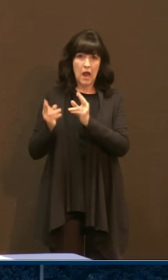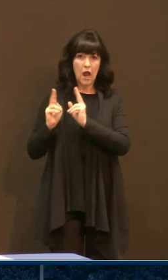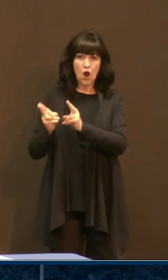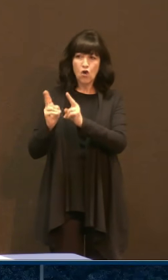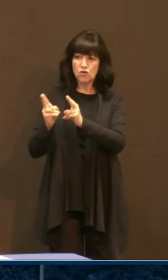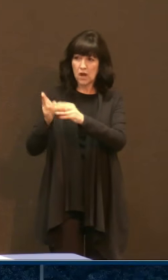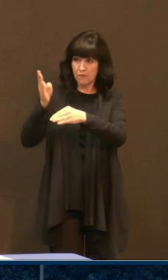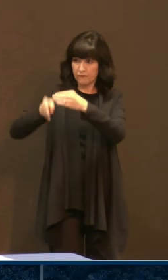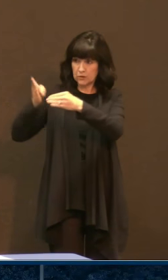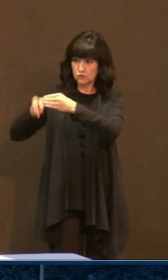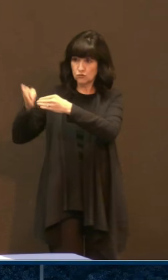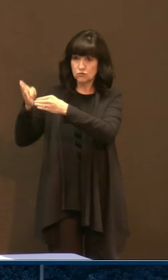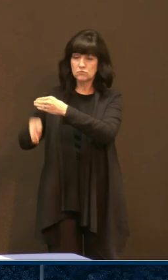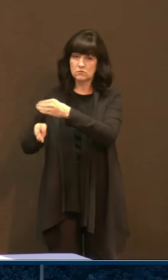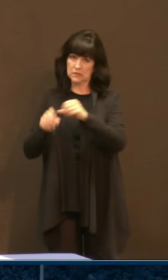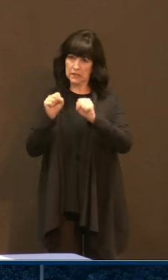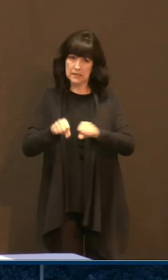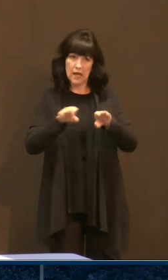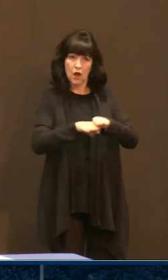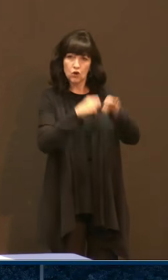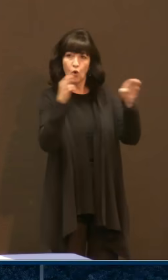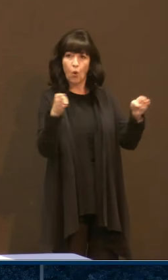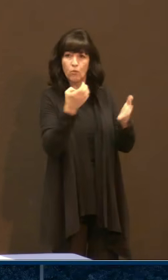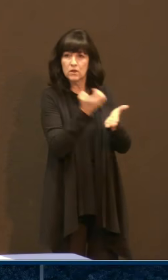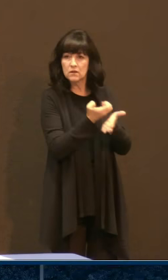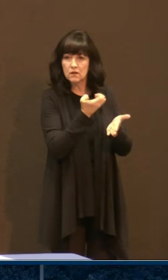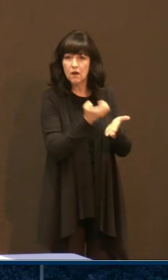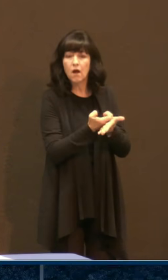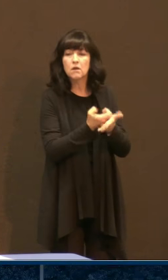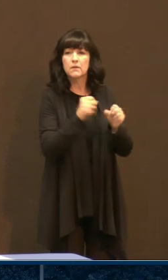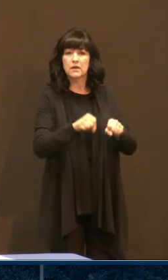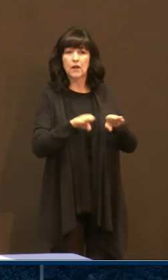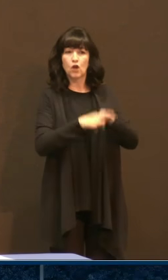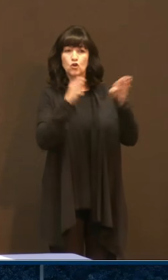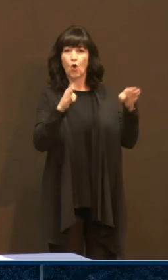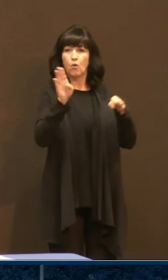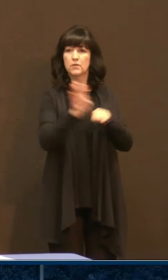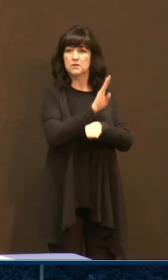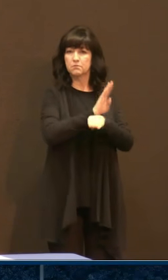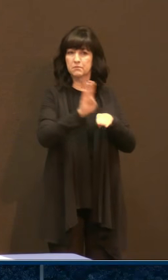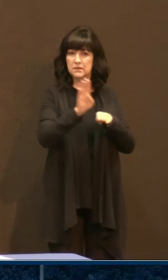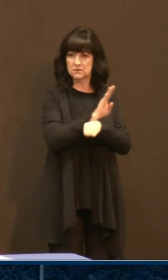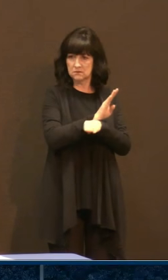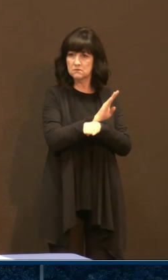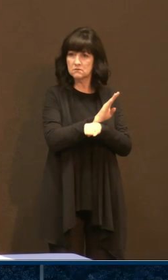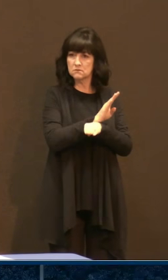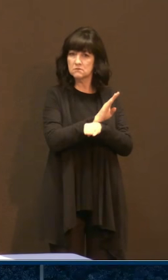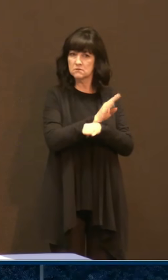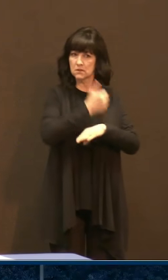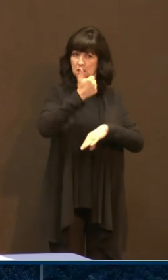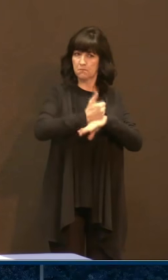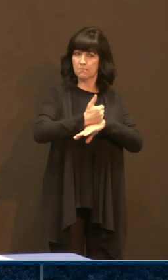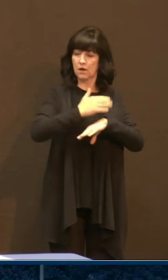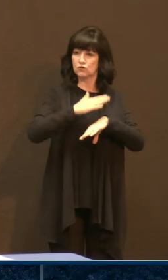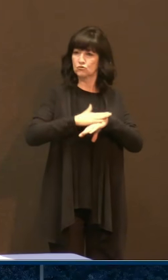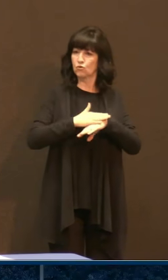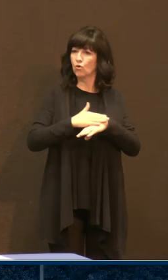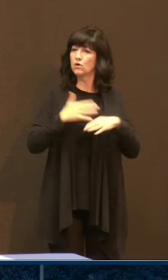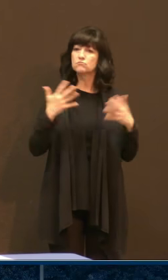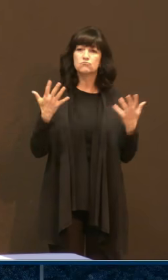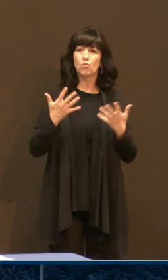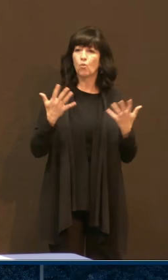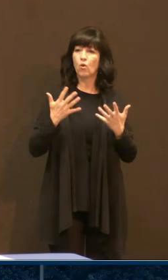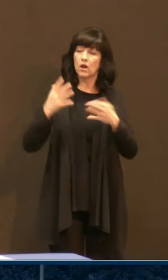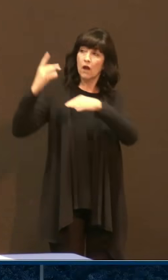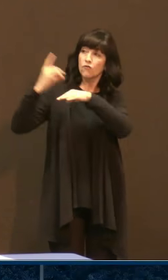and economic sectors safely and gradually, based on advice and guidance from